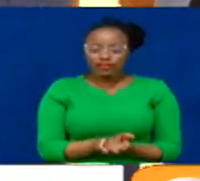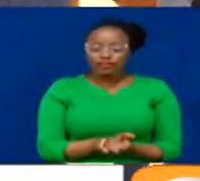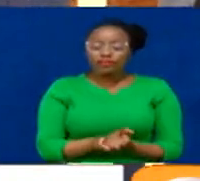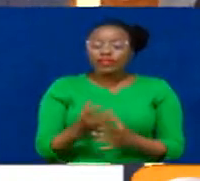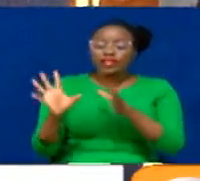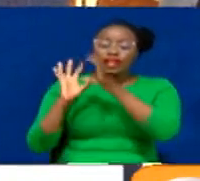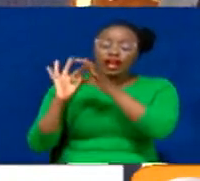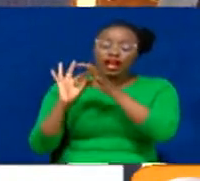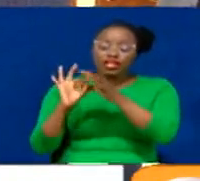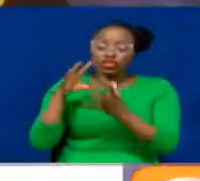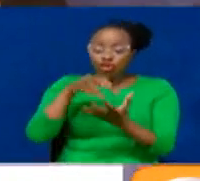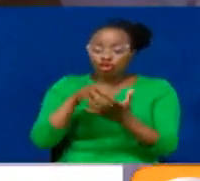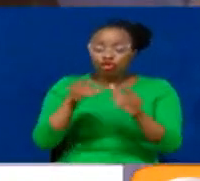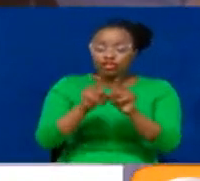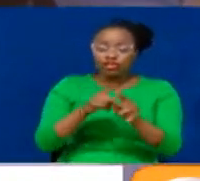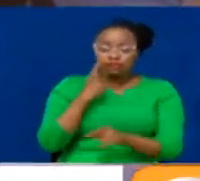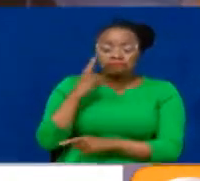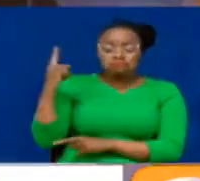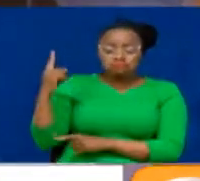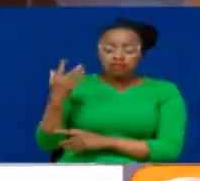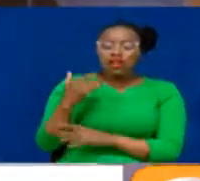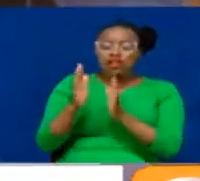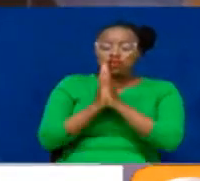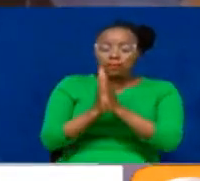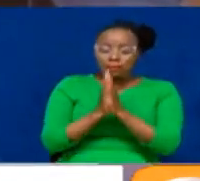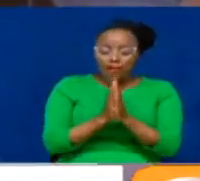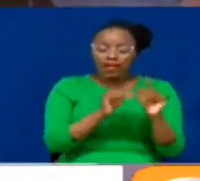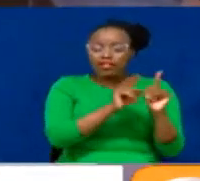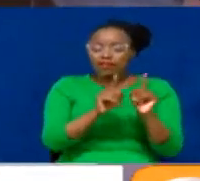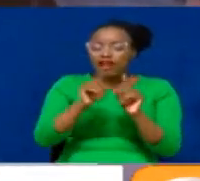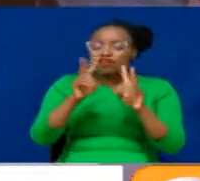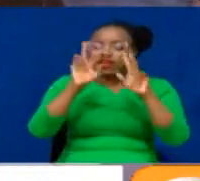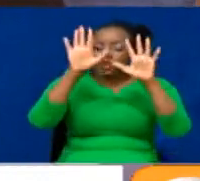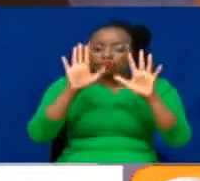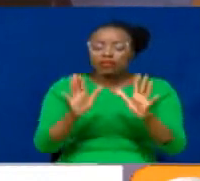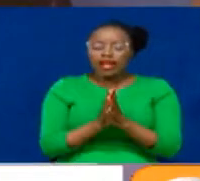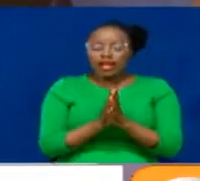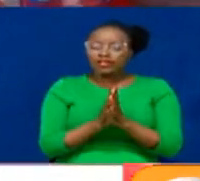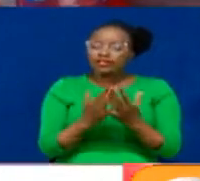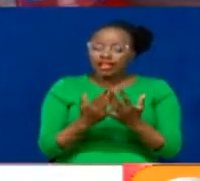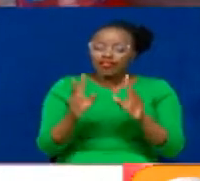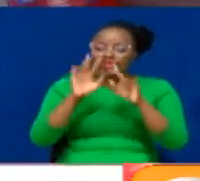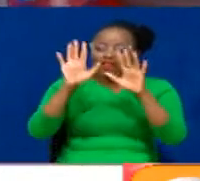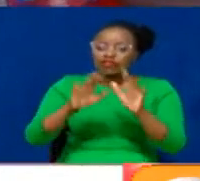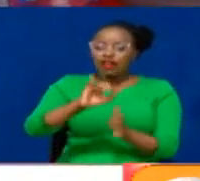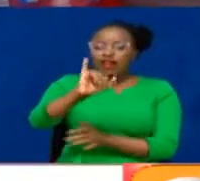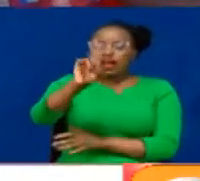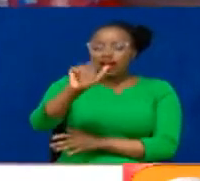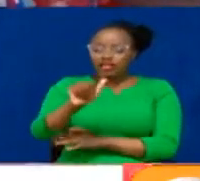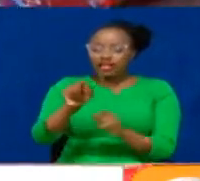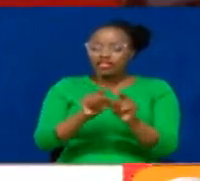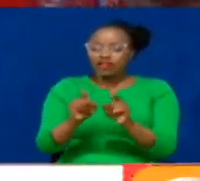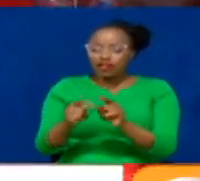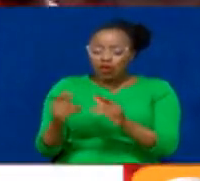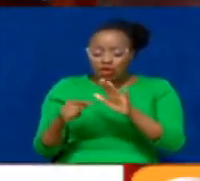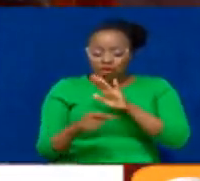In a cultural setting such as these, traditional prayers are paramount and significant. Ida Odinga was